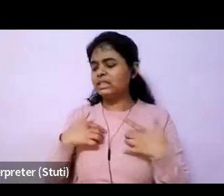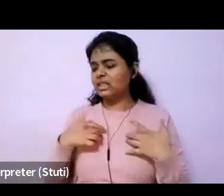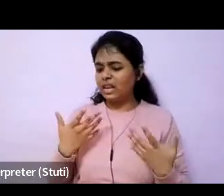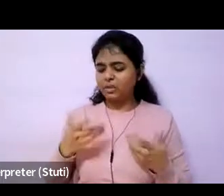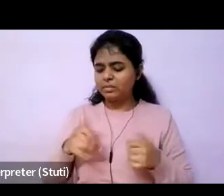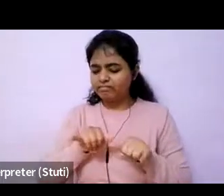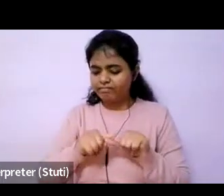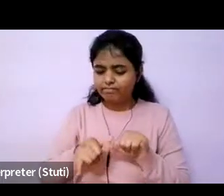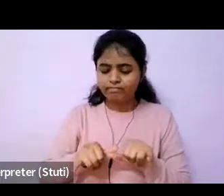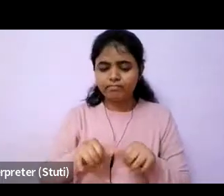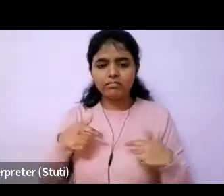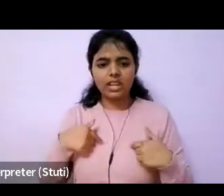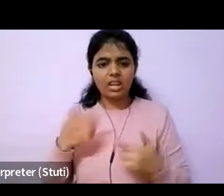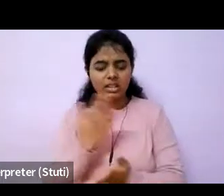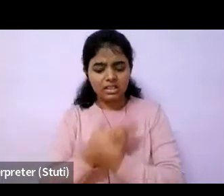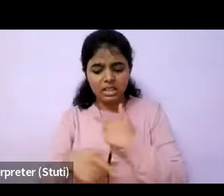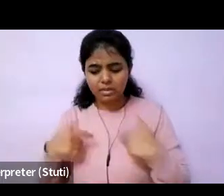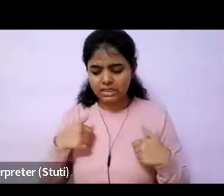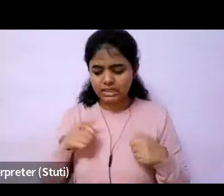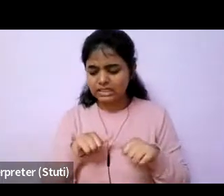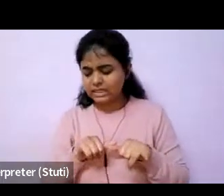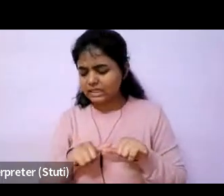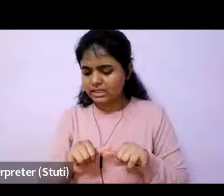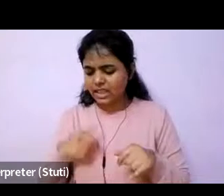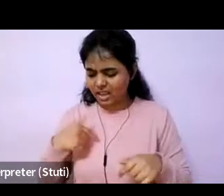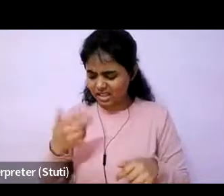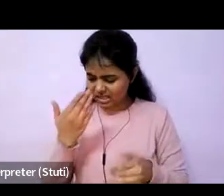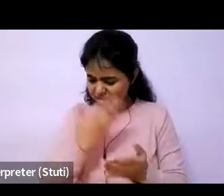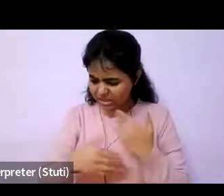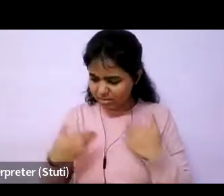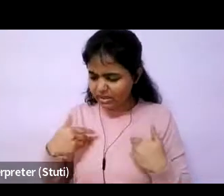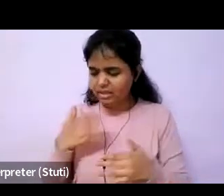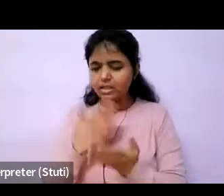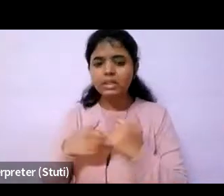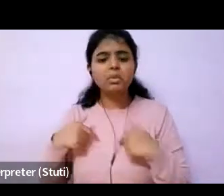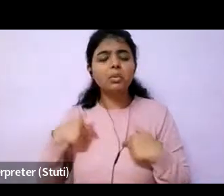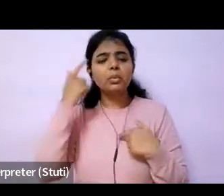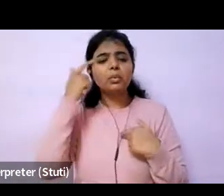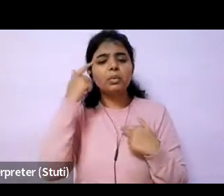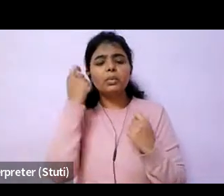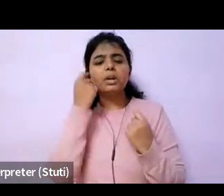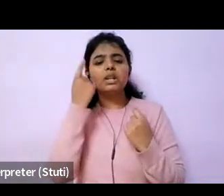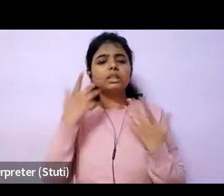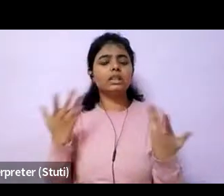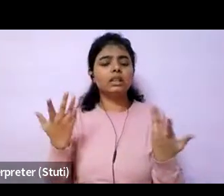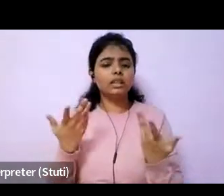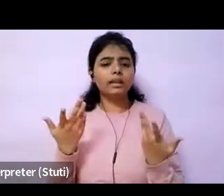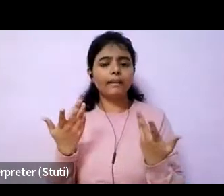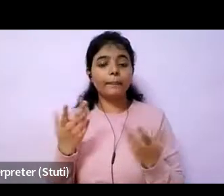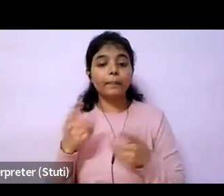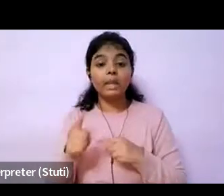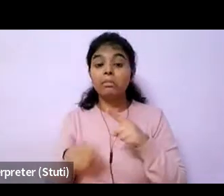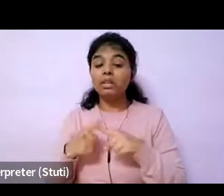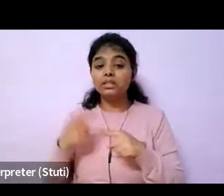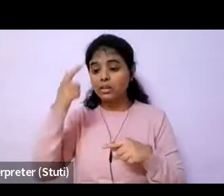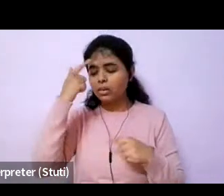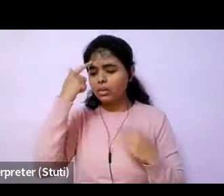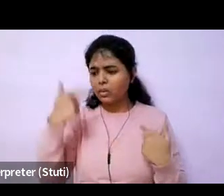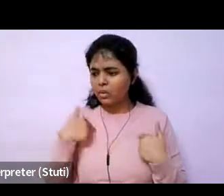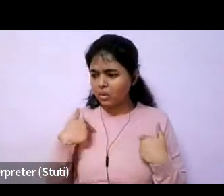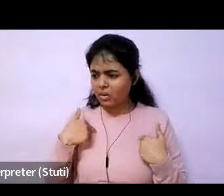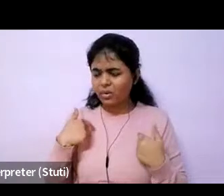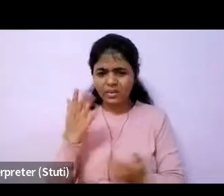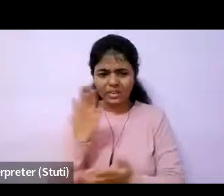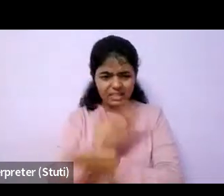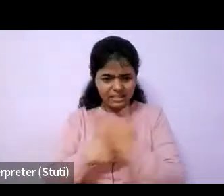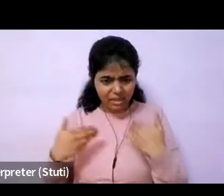trying to understand one's own disability, and the kind of trauma and stigma that also follows with